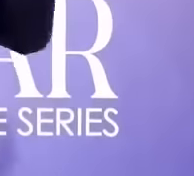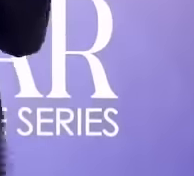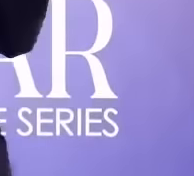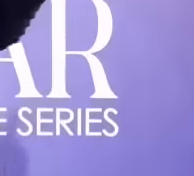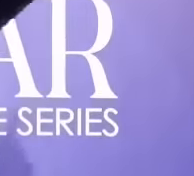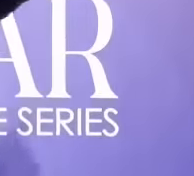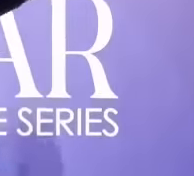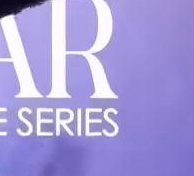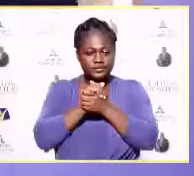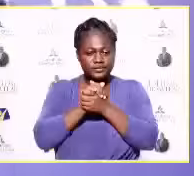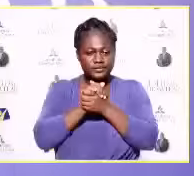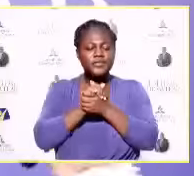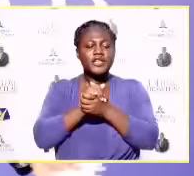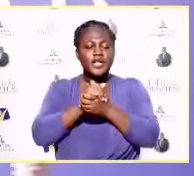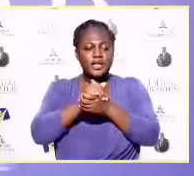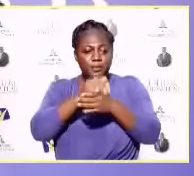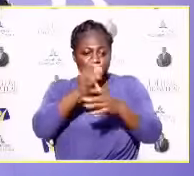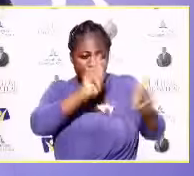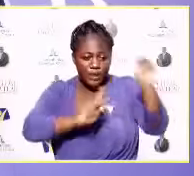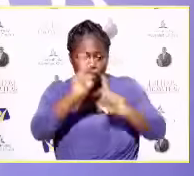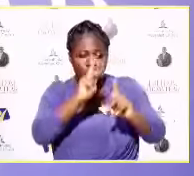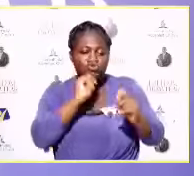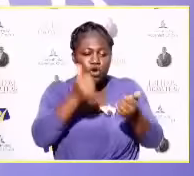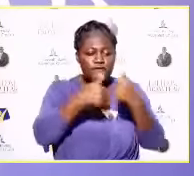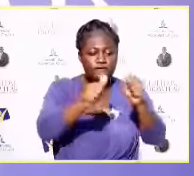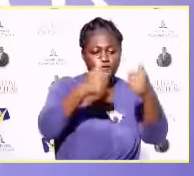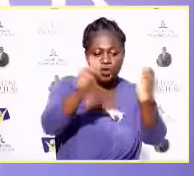Then they lived lawlessly.